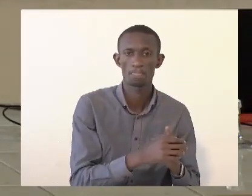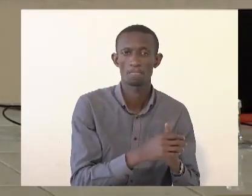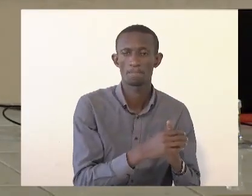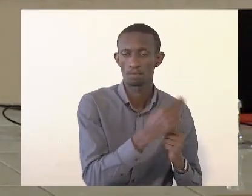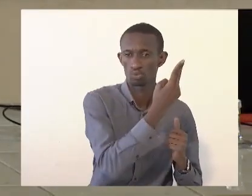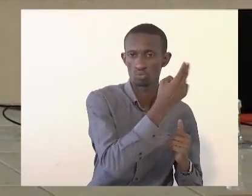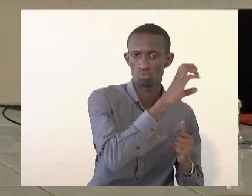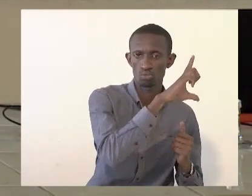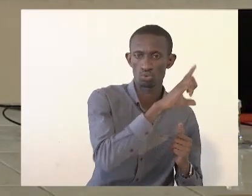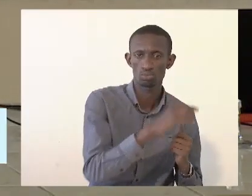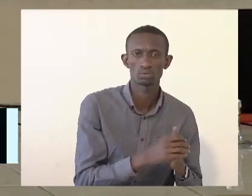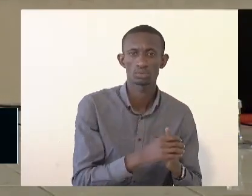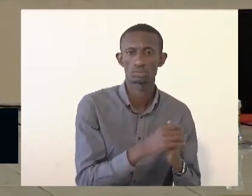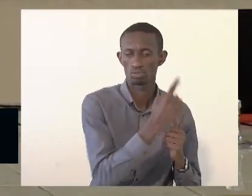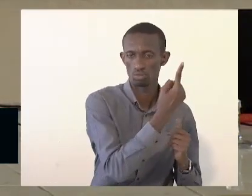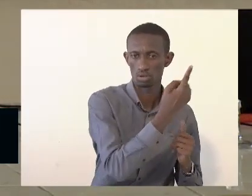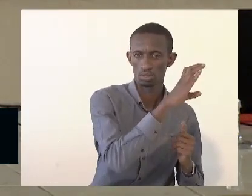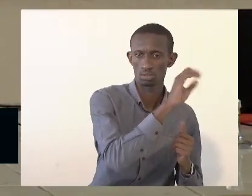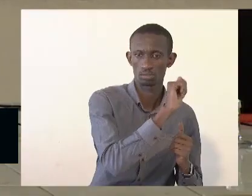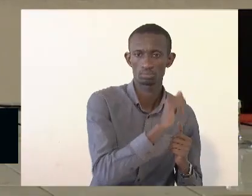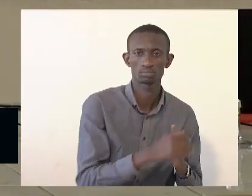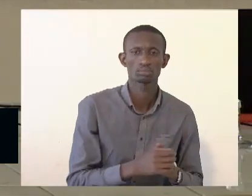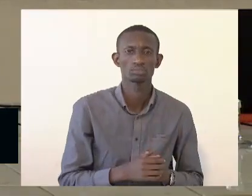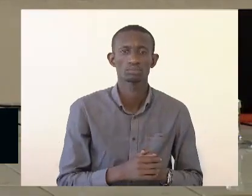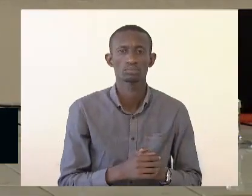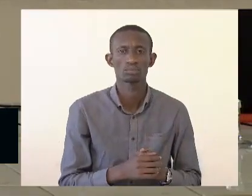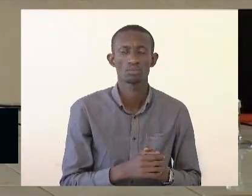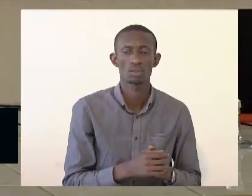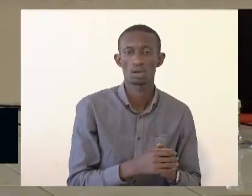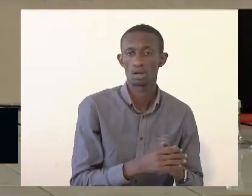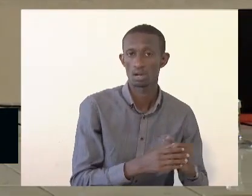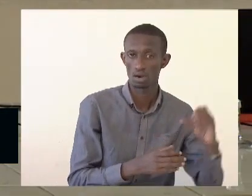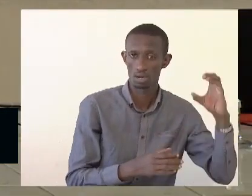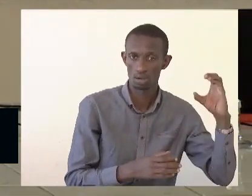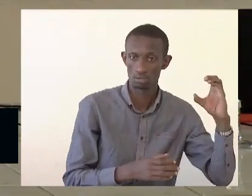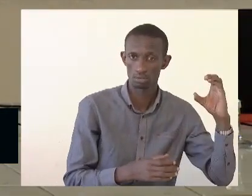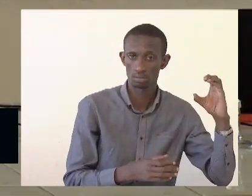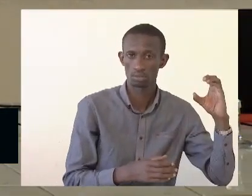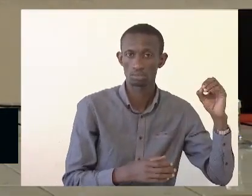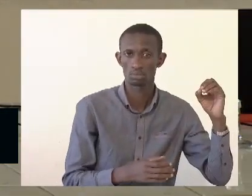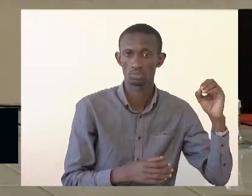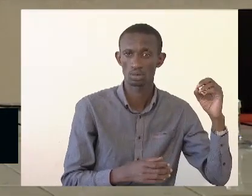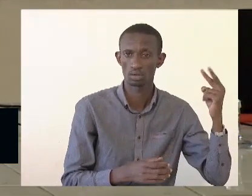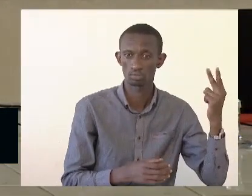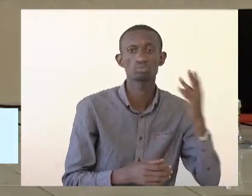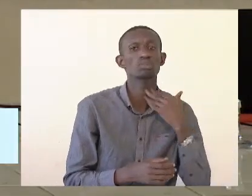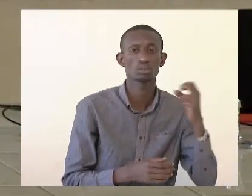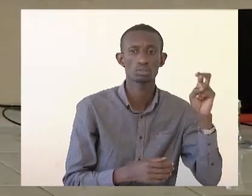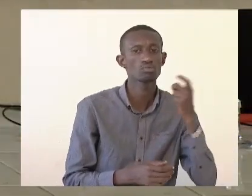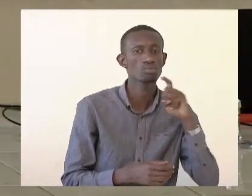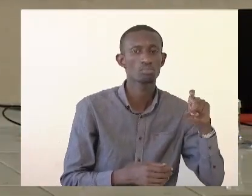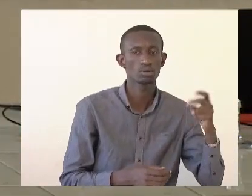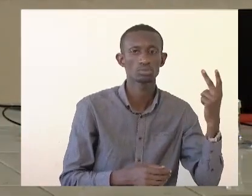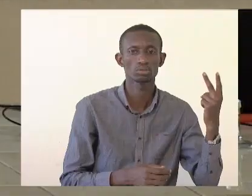2 chlorine and 1 carbon. We have carbon dioxide. The carbon dioxide, we need 2 here,